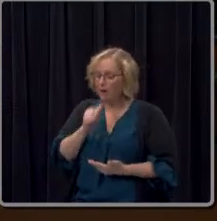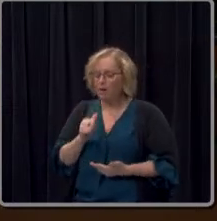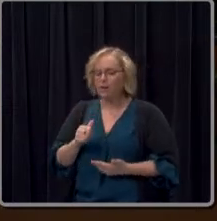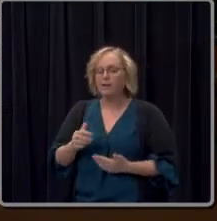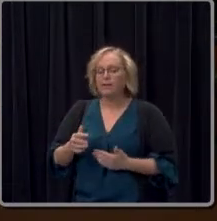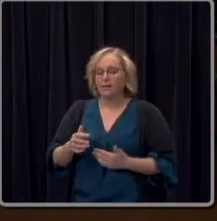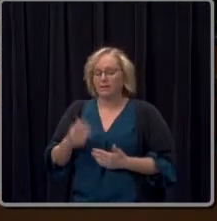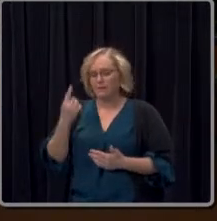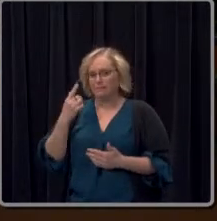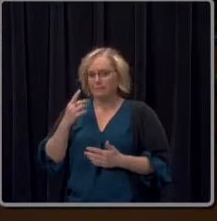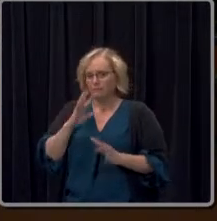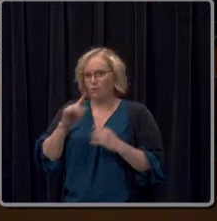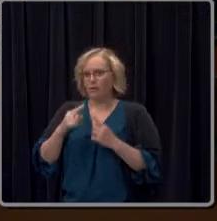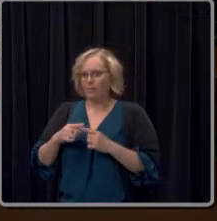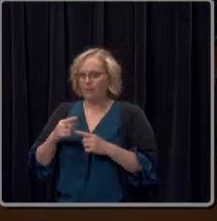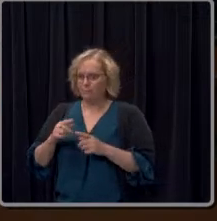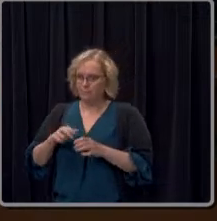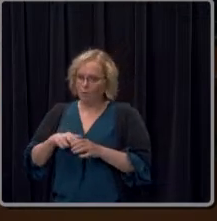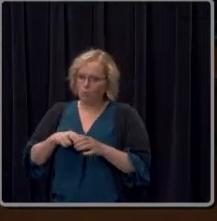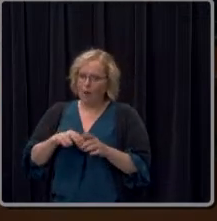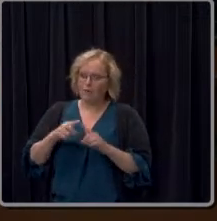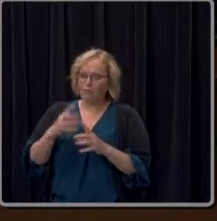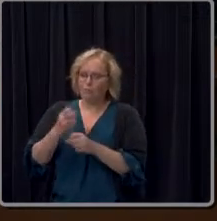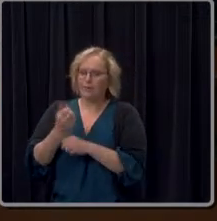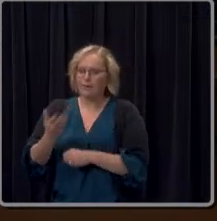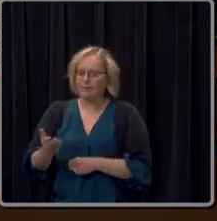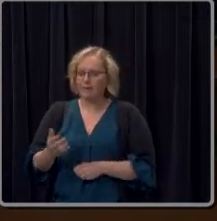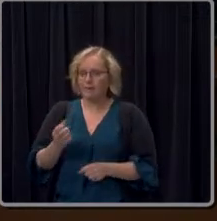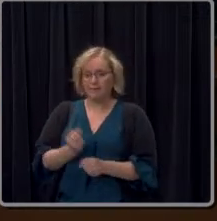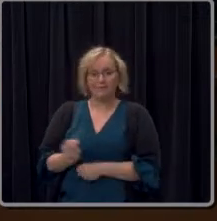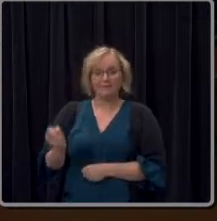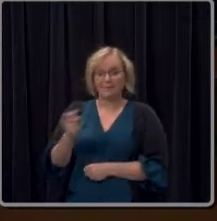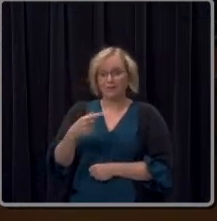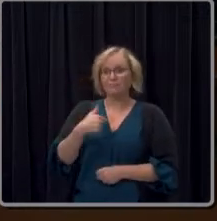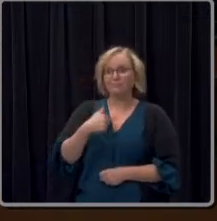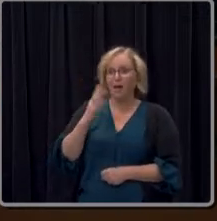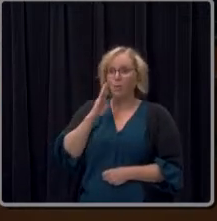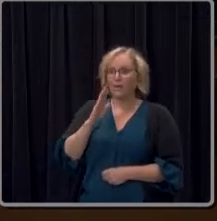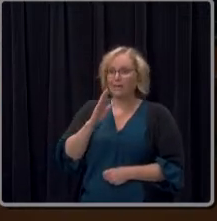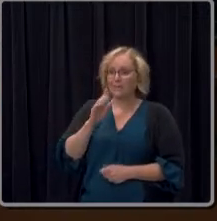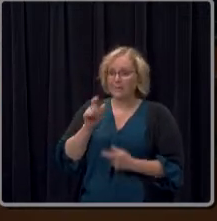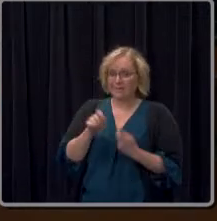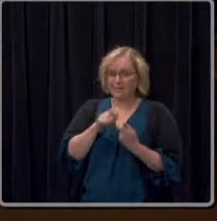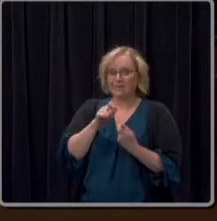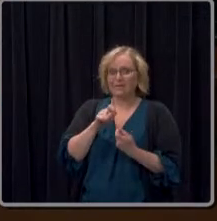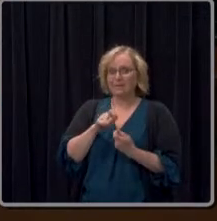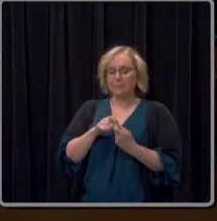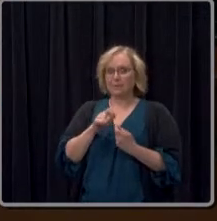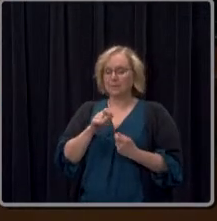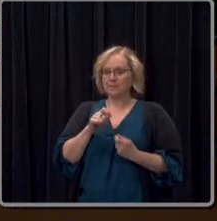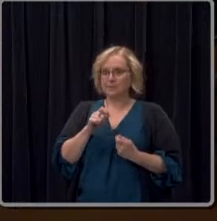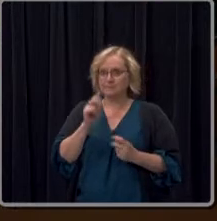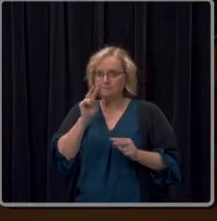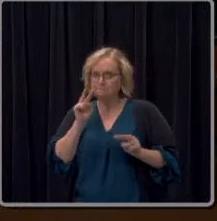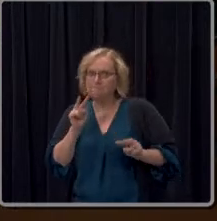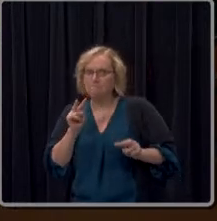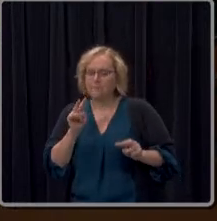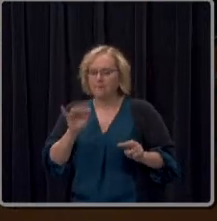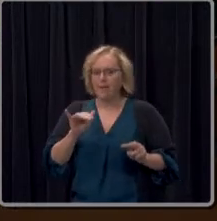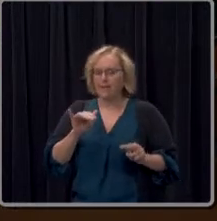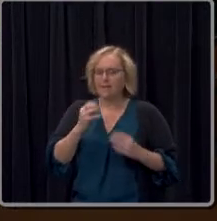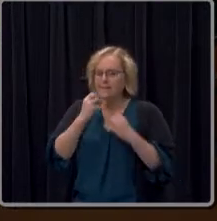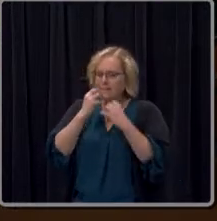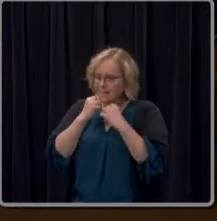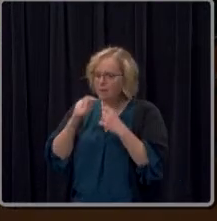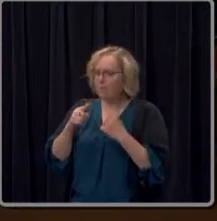there. And this next year, I'll be particularly astute about that. I care about those kids. They need us the